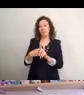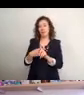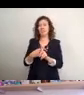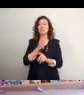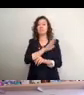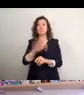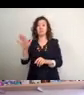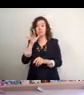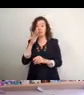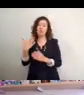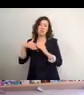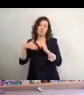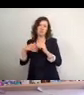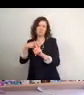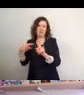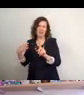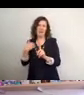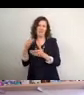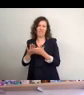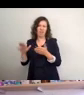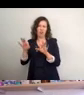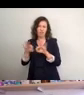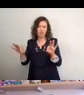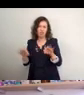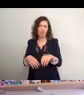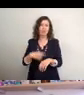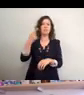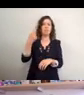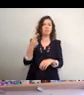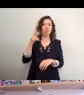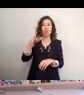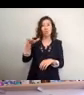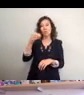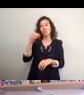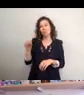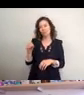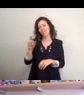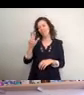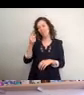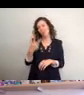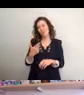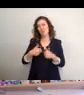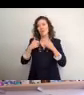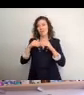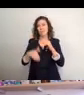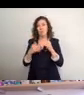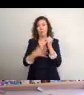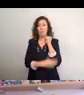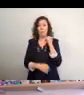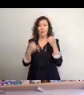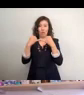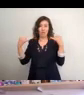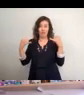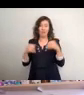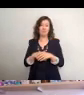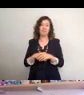college degree. A third of families lived below the poverty line. And so we measured baseline EEG, and